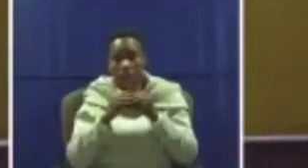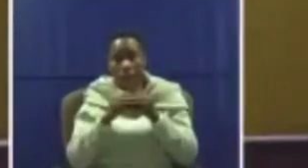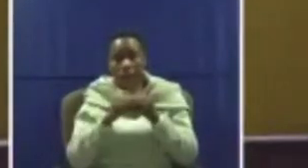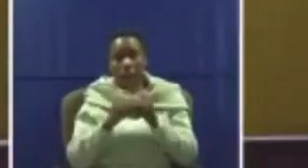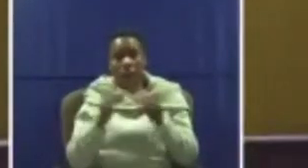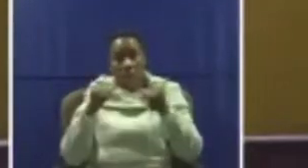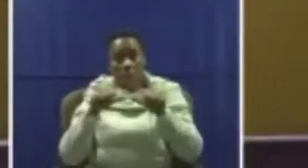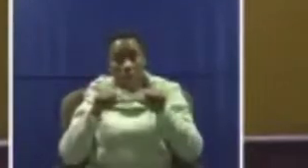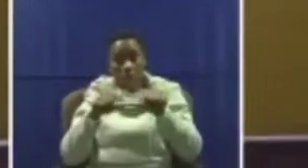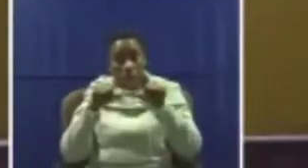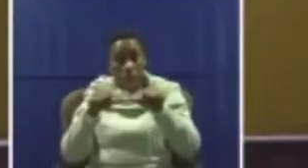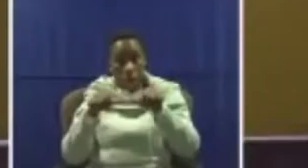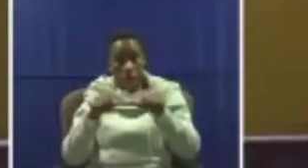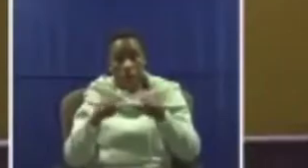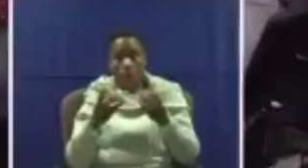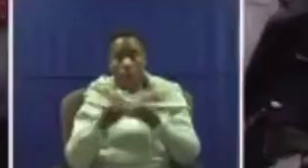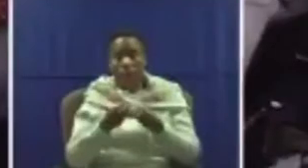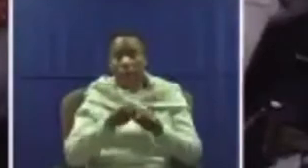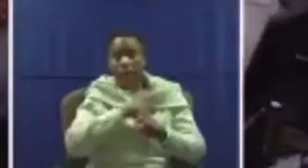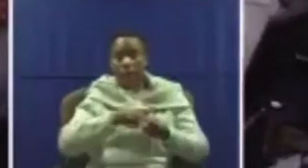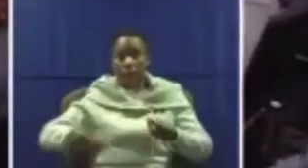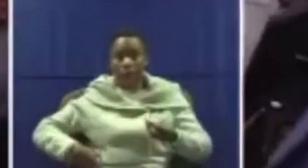we now proceed with the president.